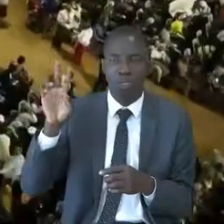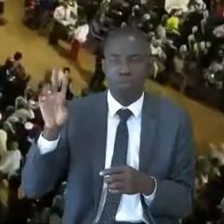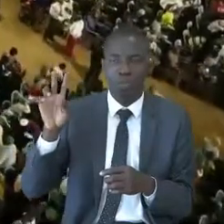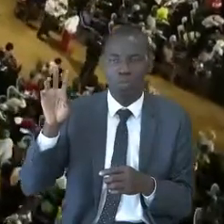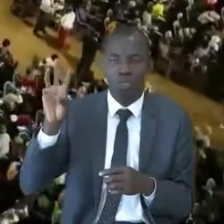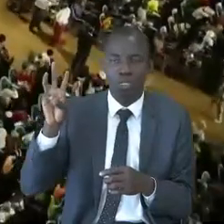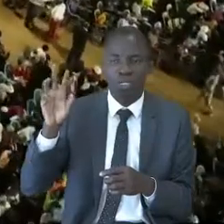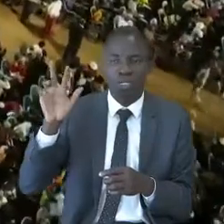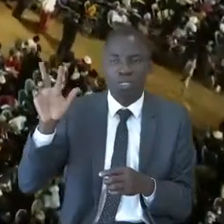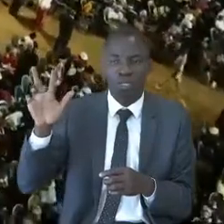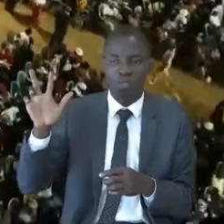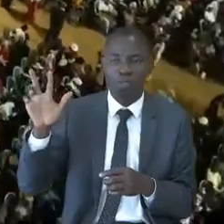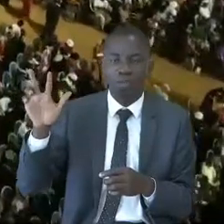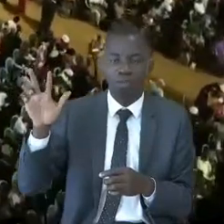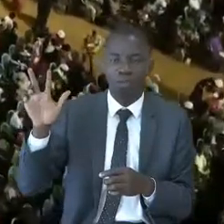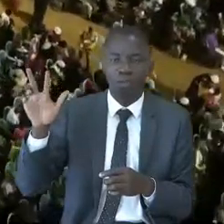+234 9154 4492 63.